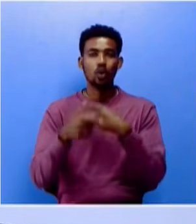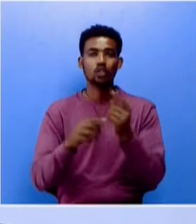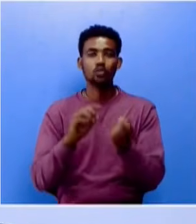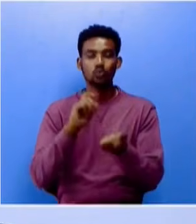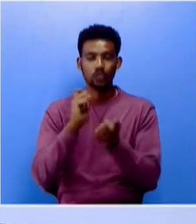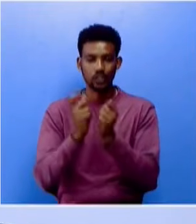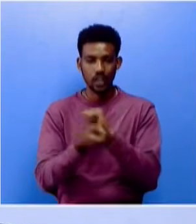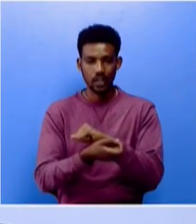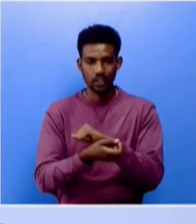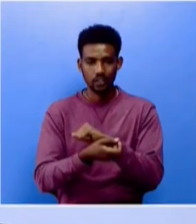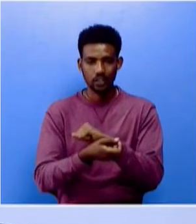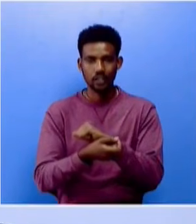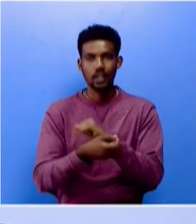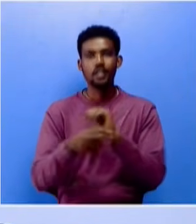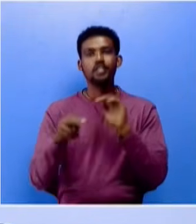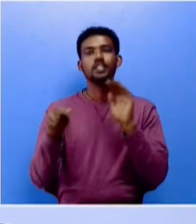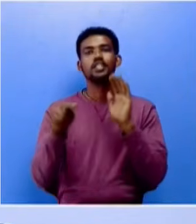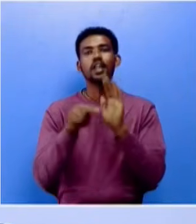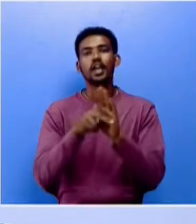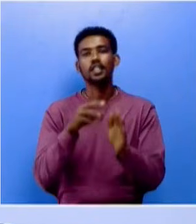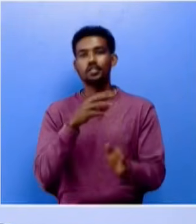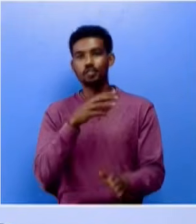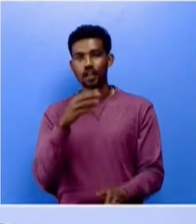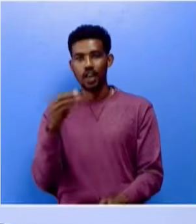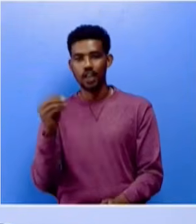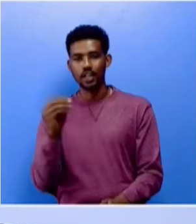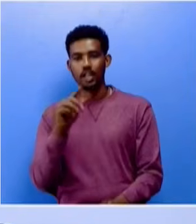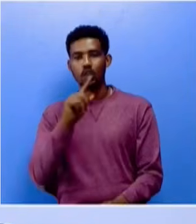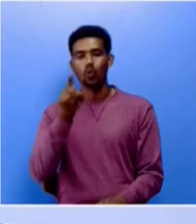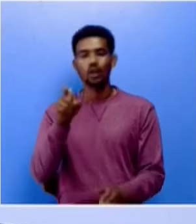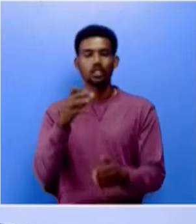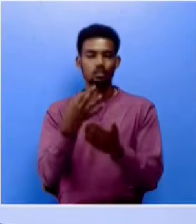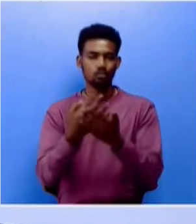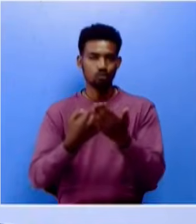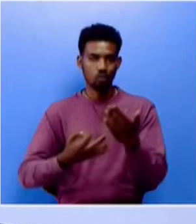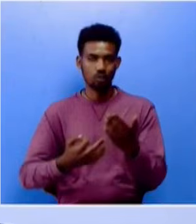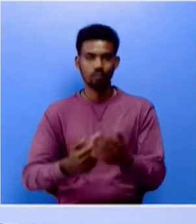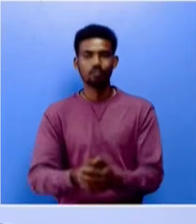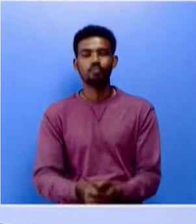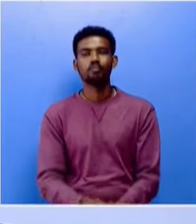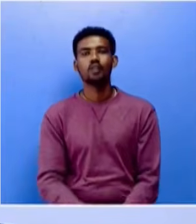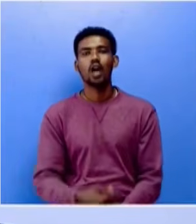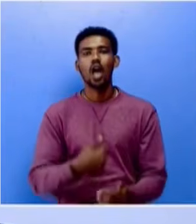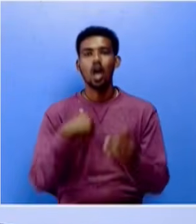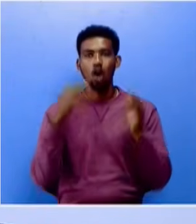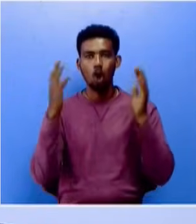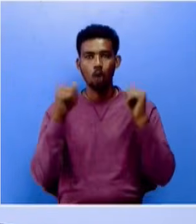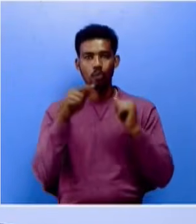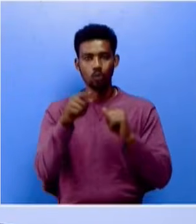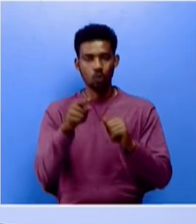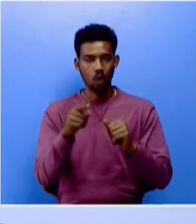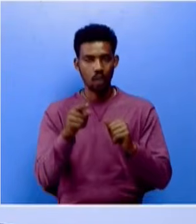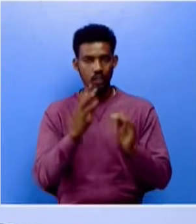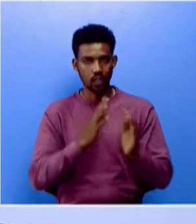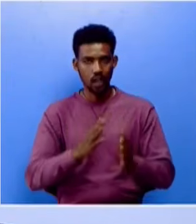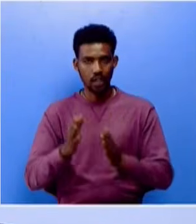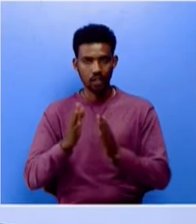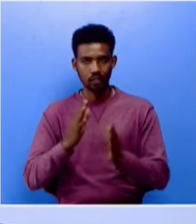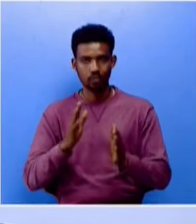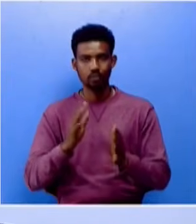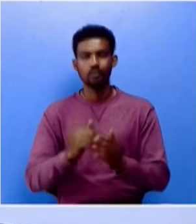into negative and question form. I hope you are ready. Nice